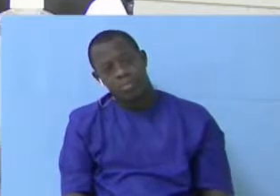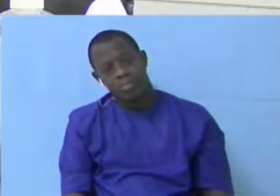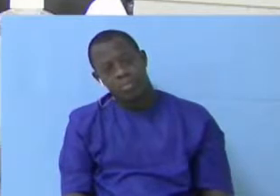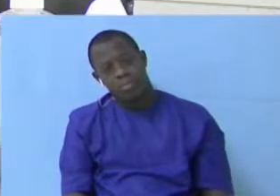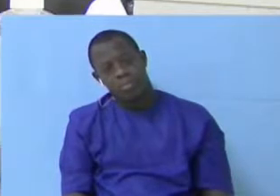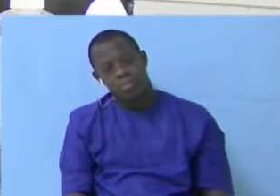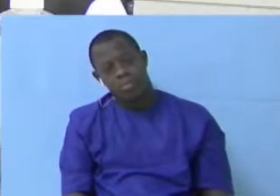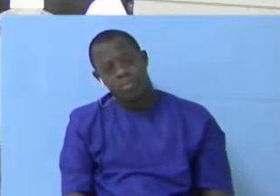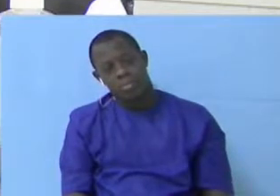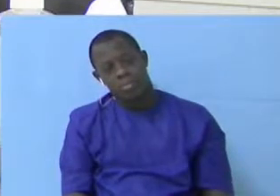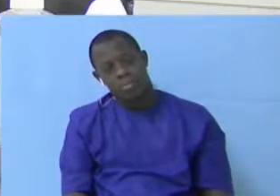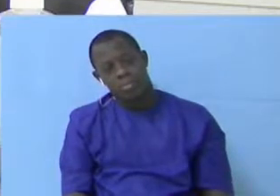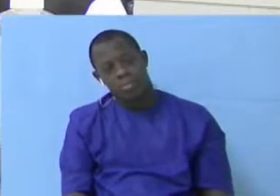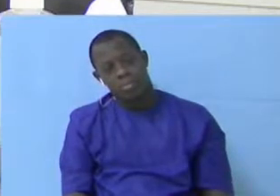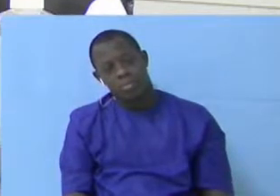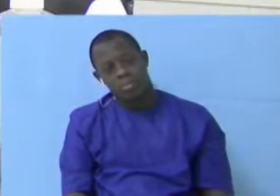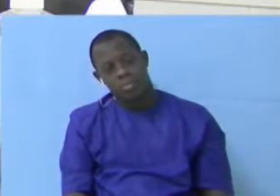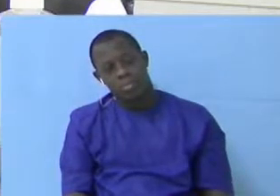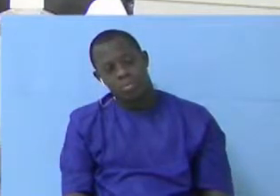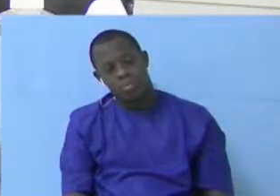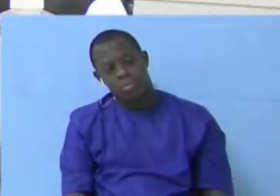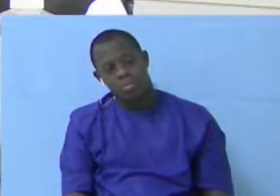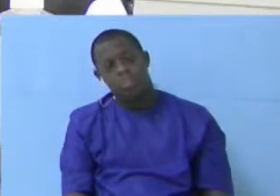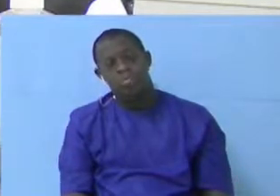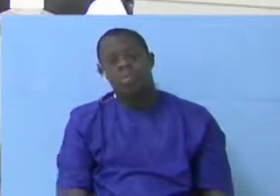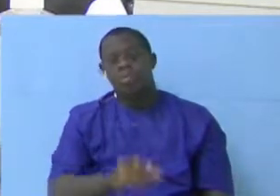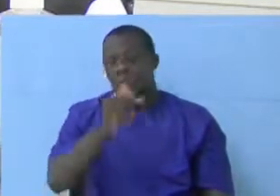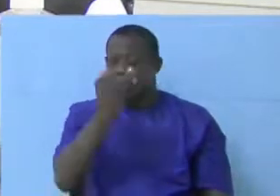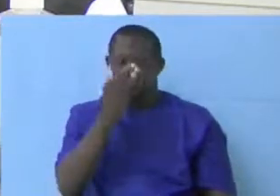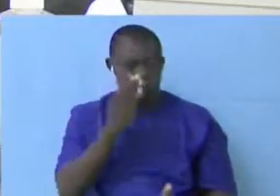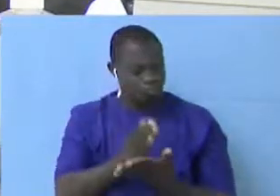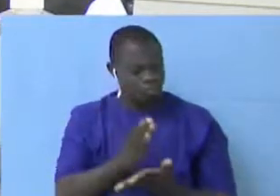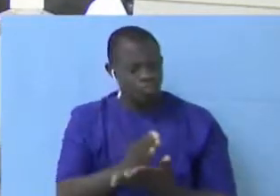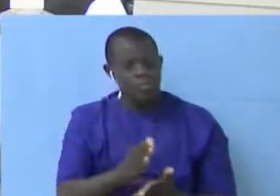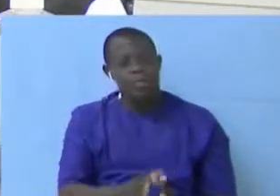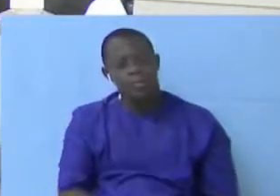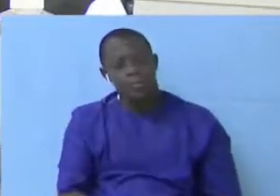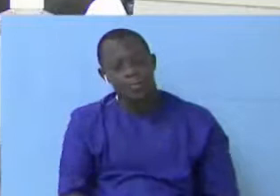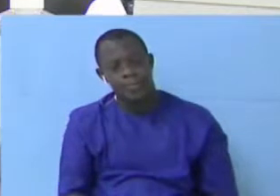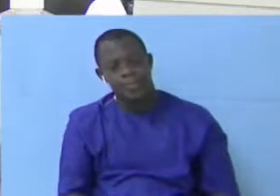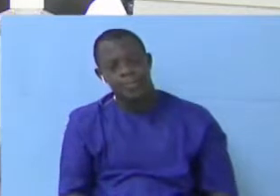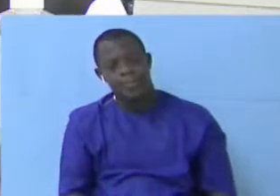ya fani ala fo jamanke kuto nyaari mo men jabije. Absolutely. To nyake sole woti.